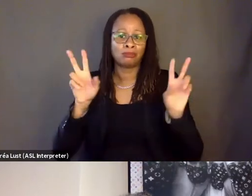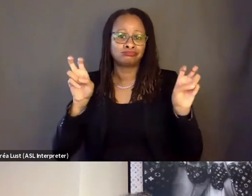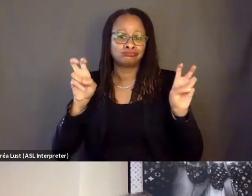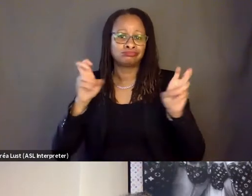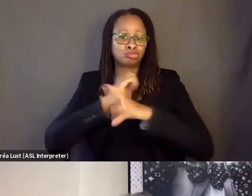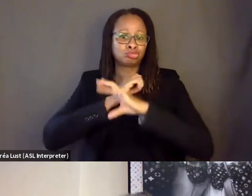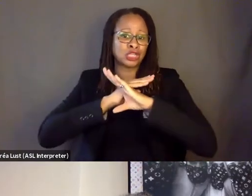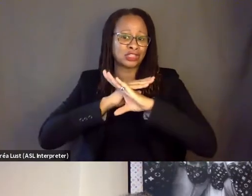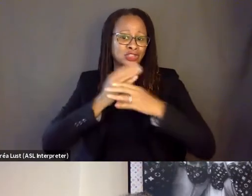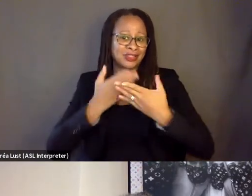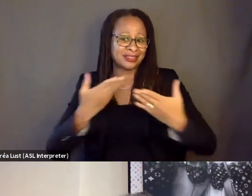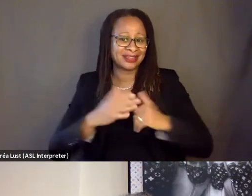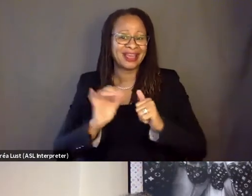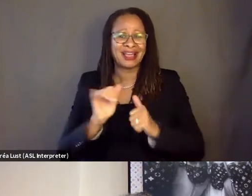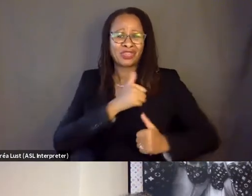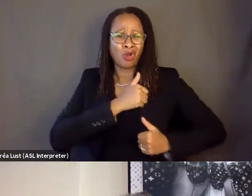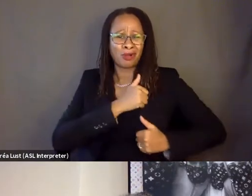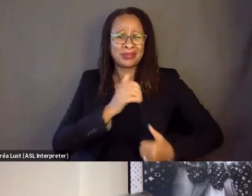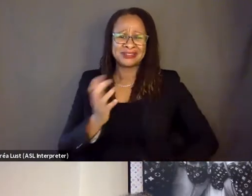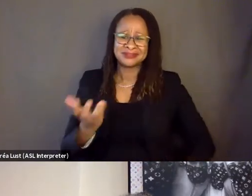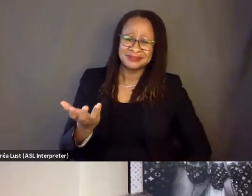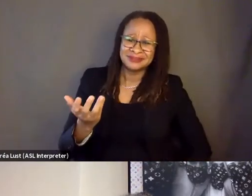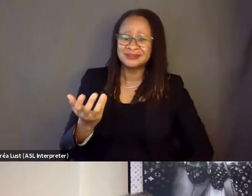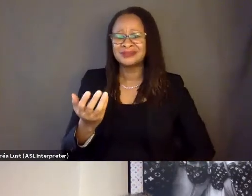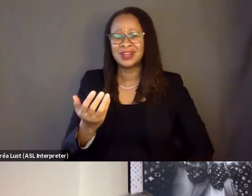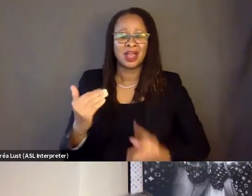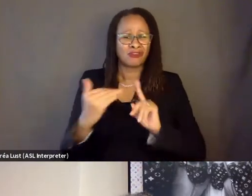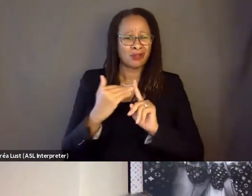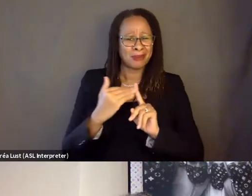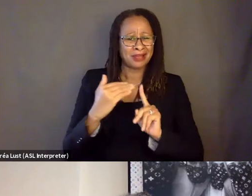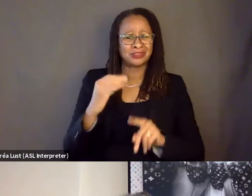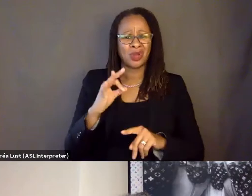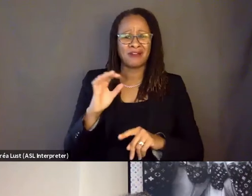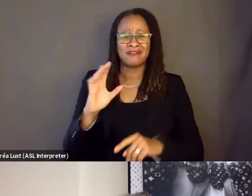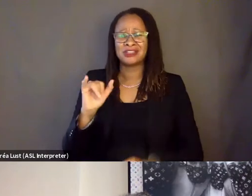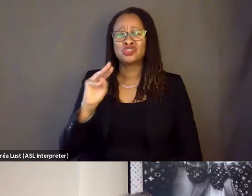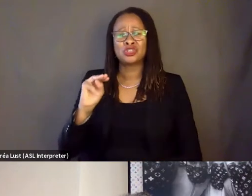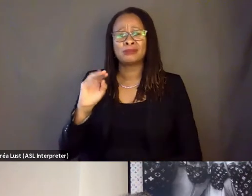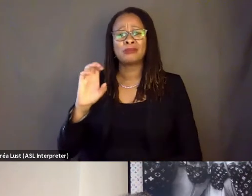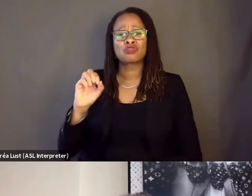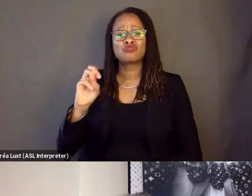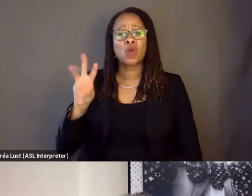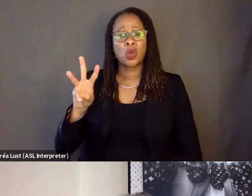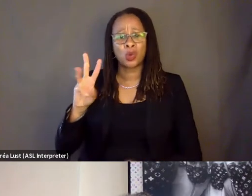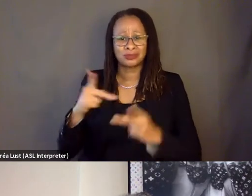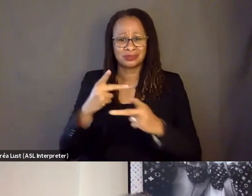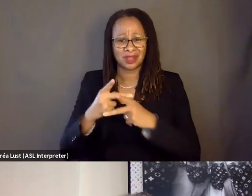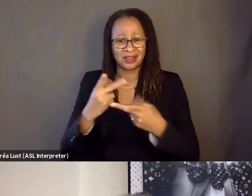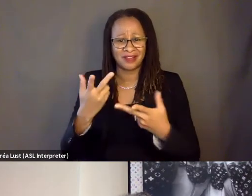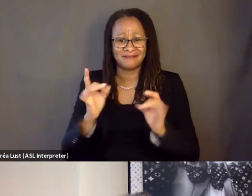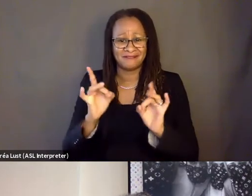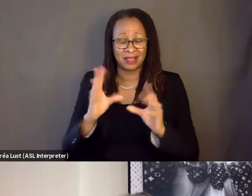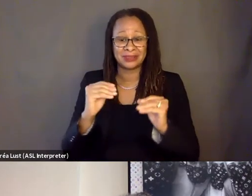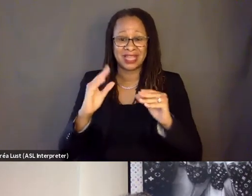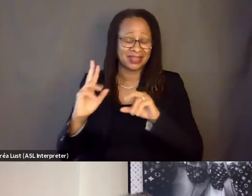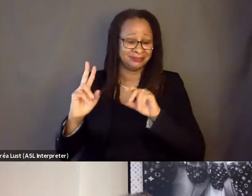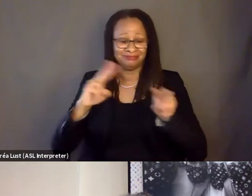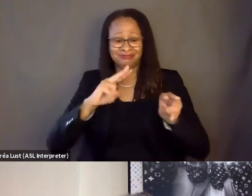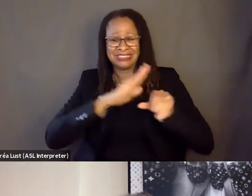army. It does remind you of Jim Crow time, you know, type violence and intimidation